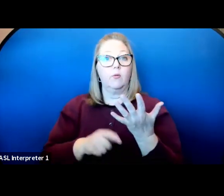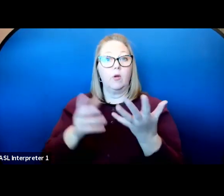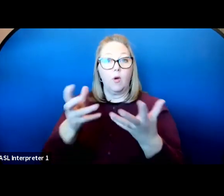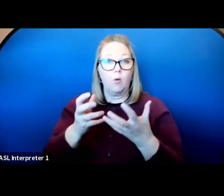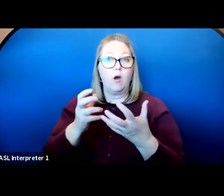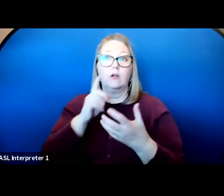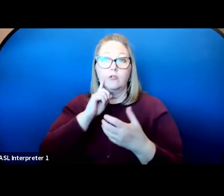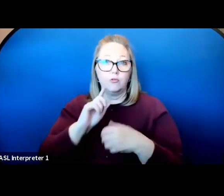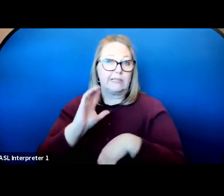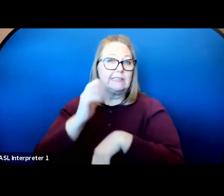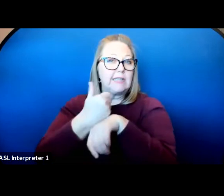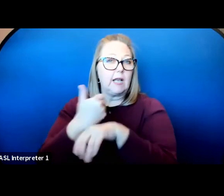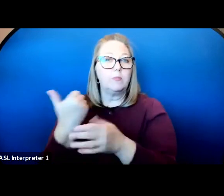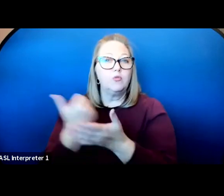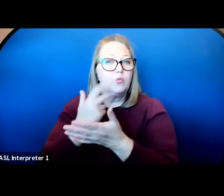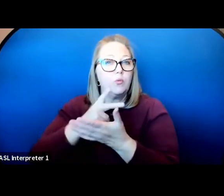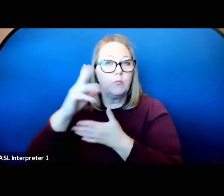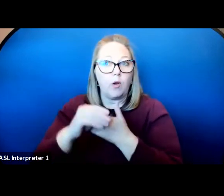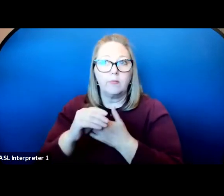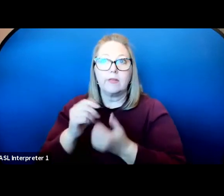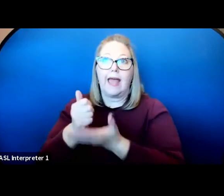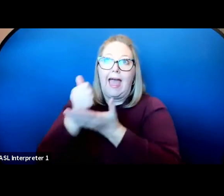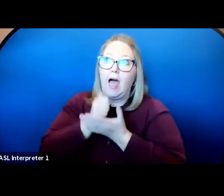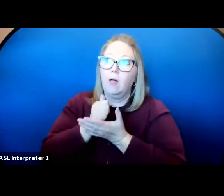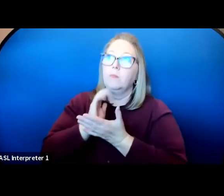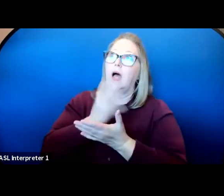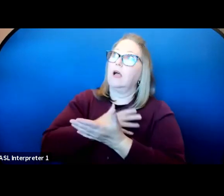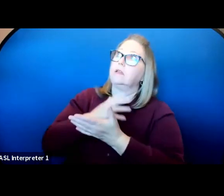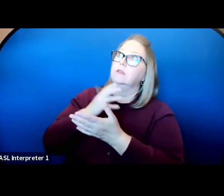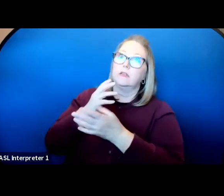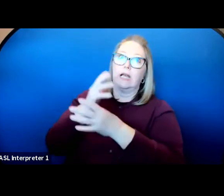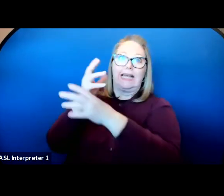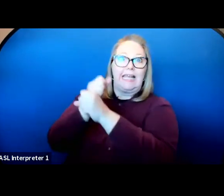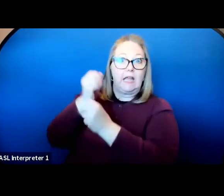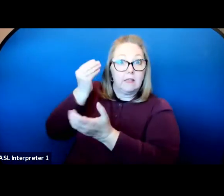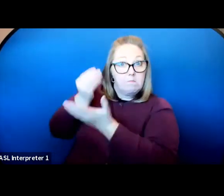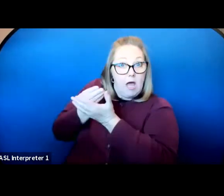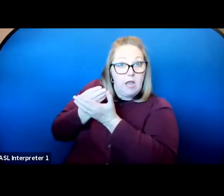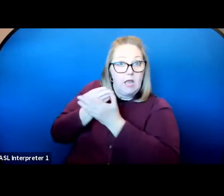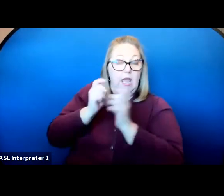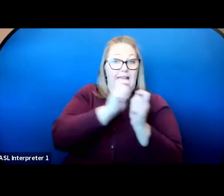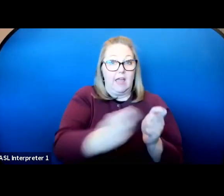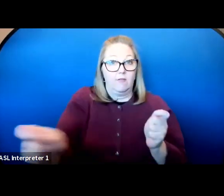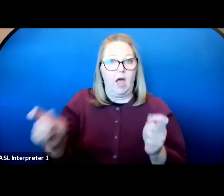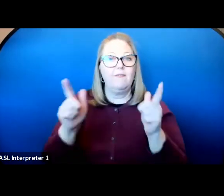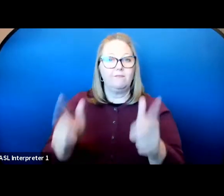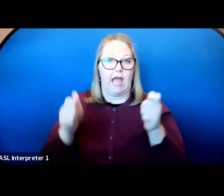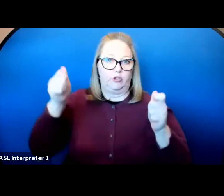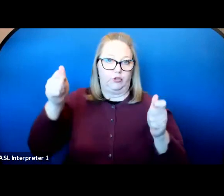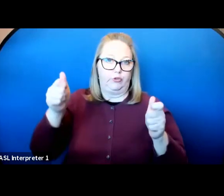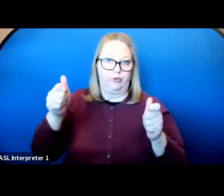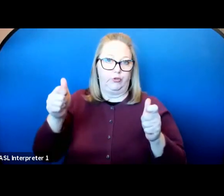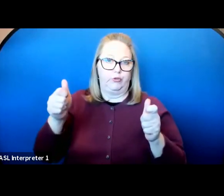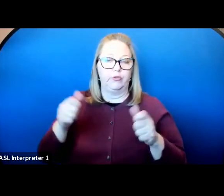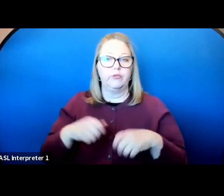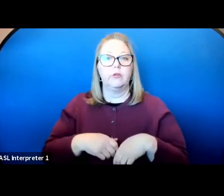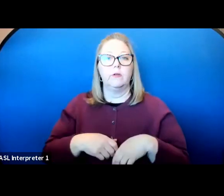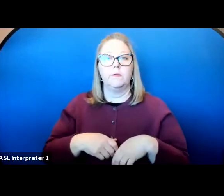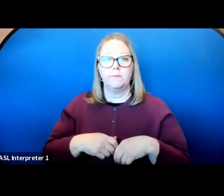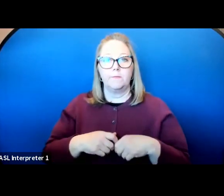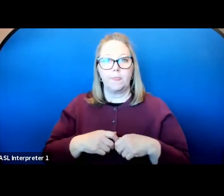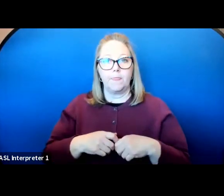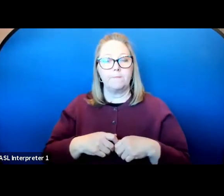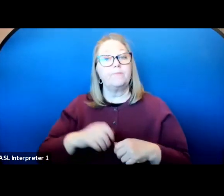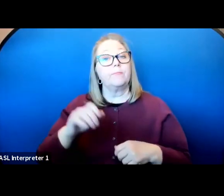help our local partners speed up distribution, help keep tenants in their homes, and stop preventable income losses for property owners.